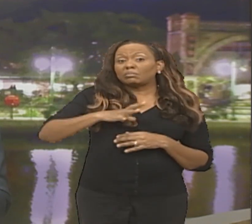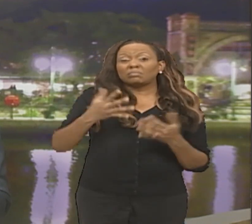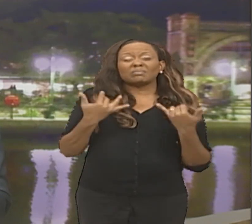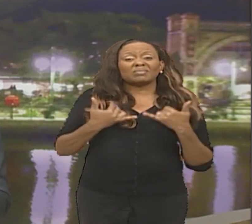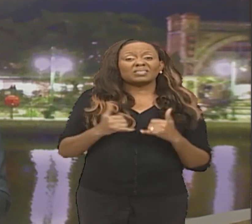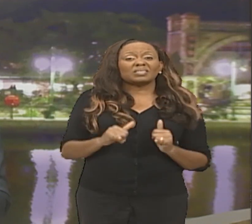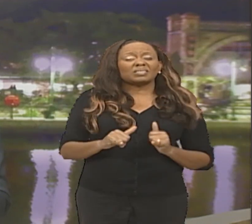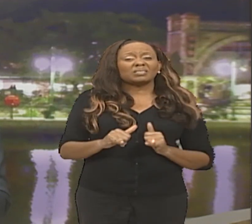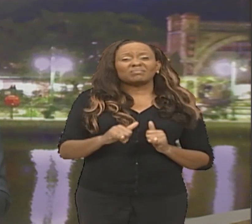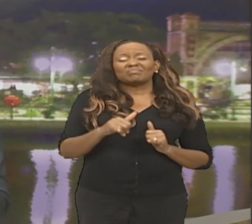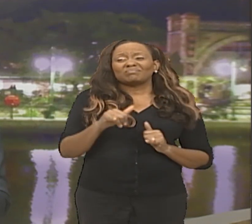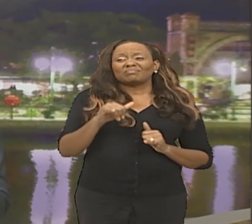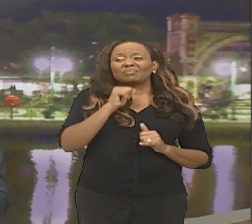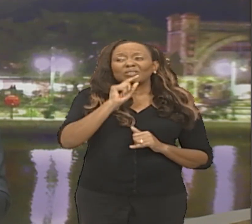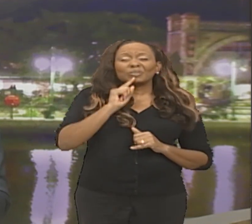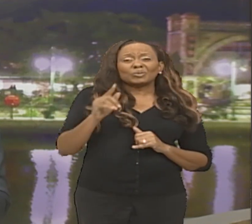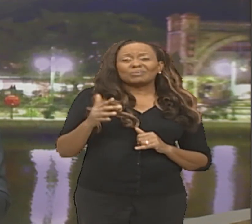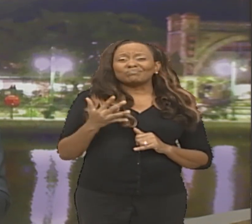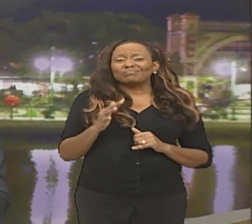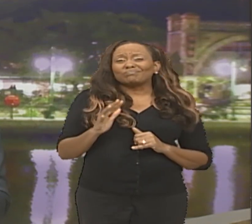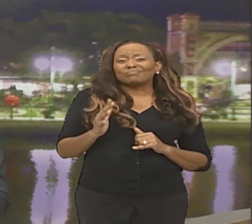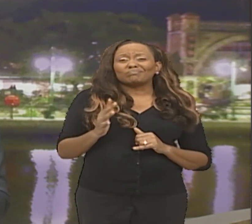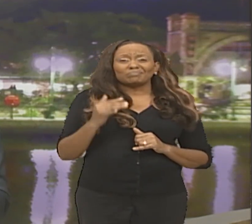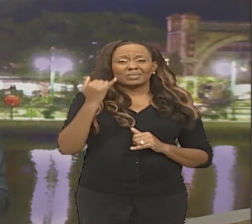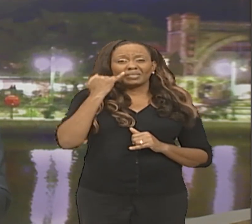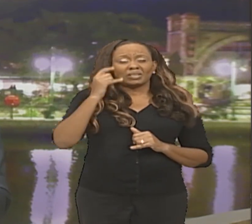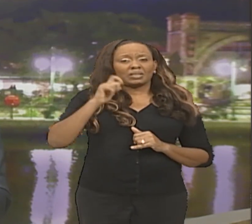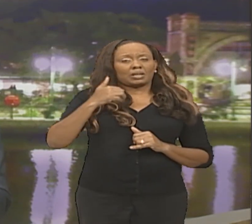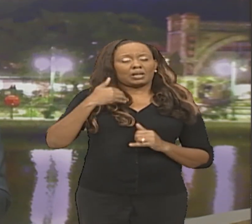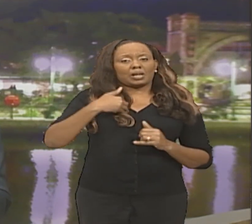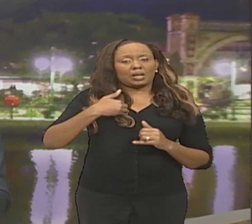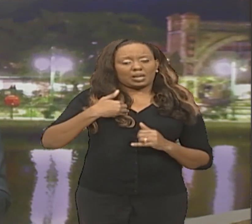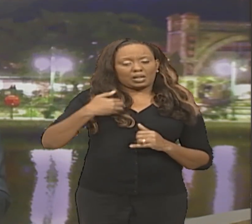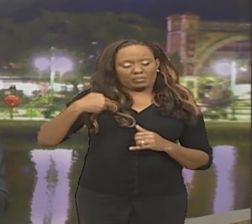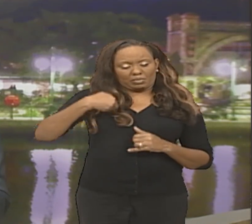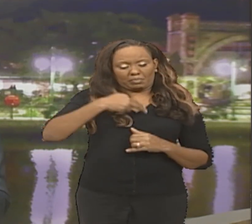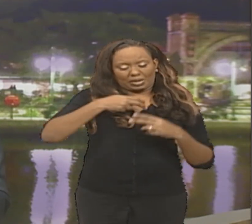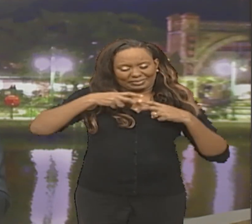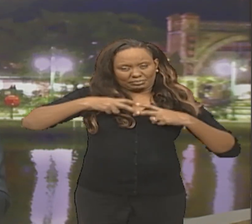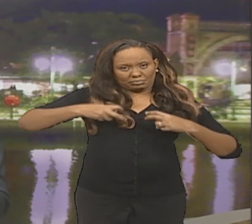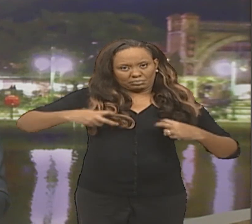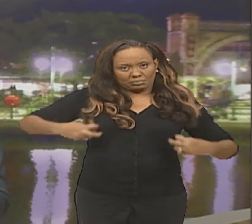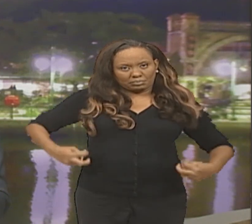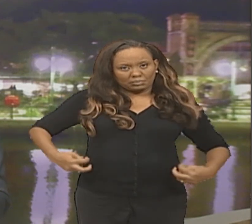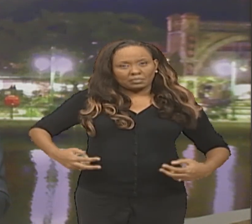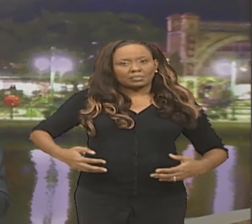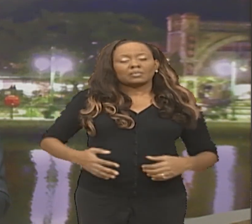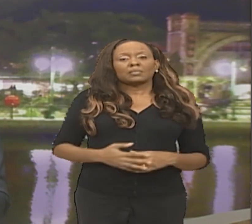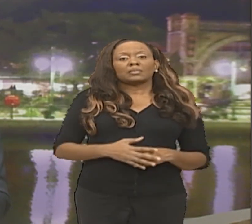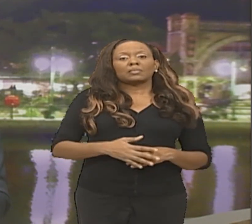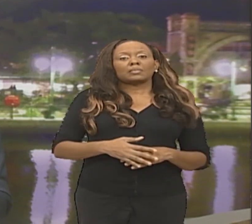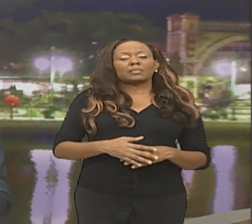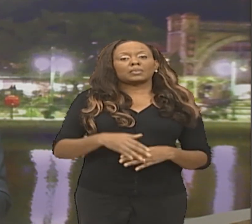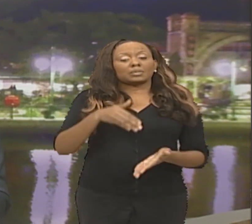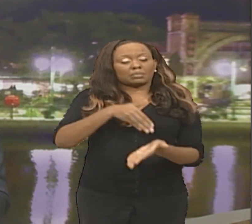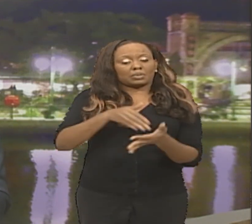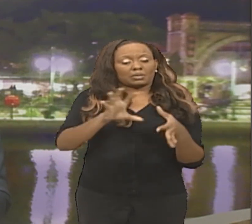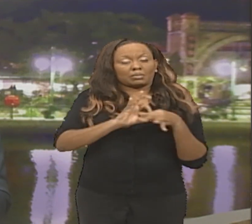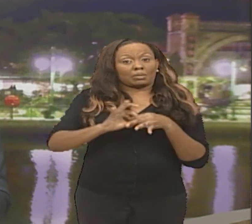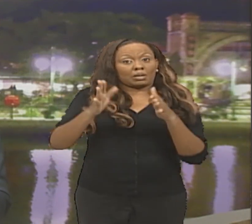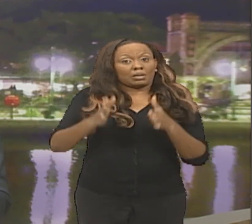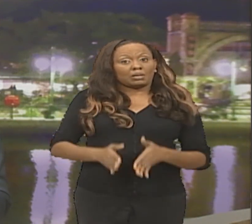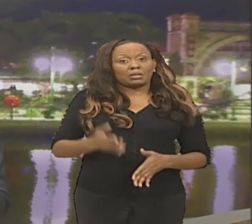to why they should undergo mammograms and ultrasounds. Medical coordinator of the breast screening program of the Barbados Cancer